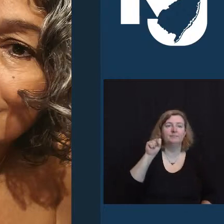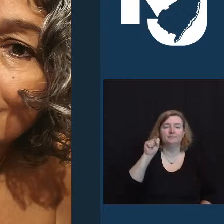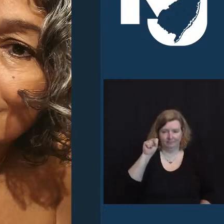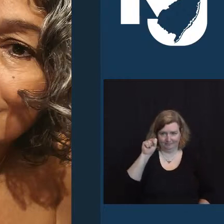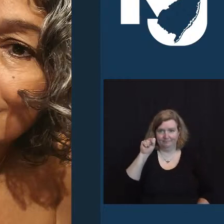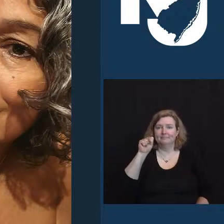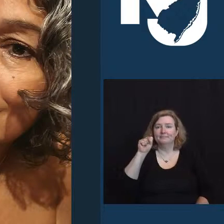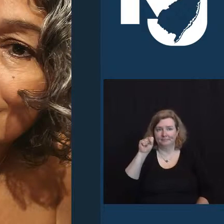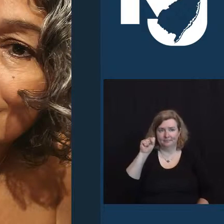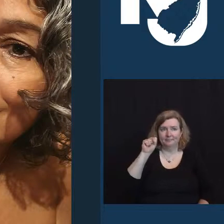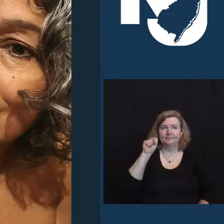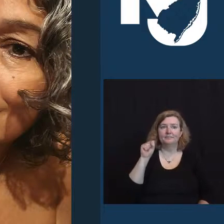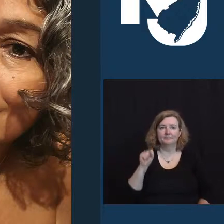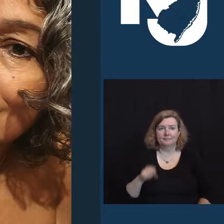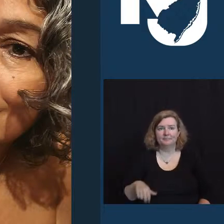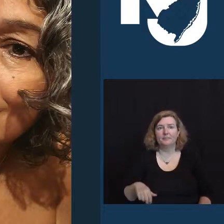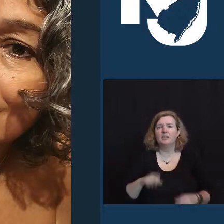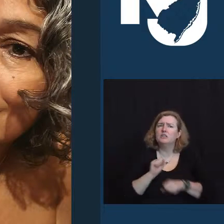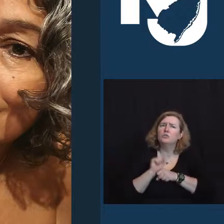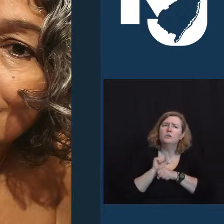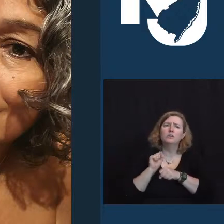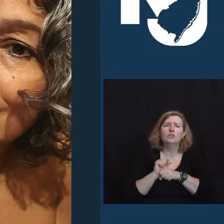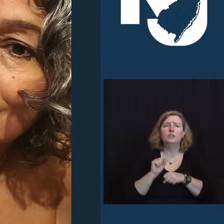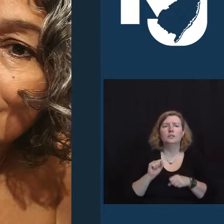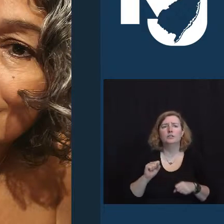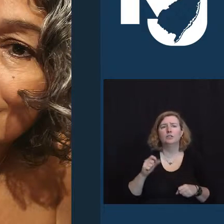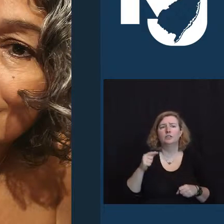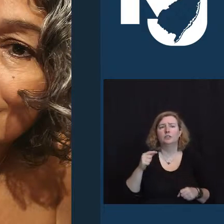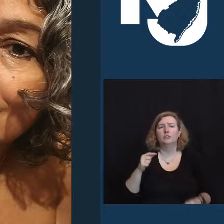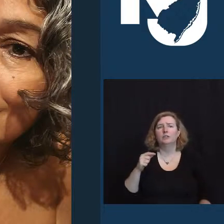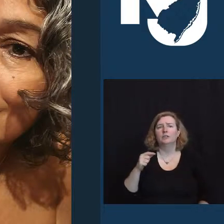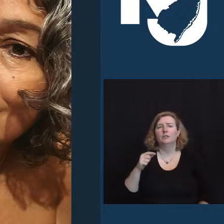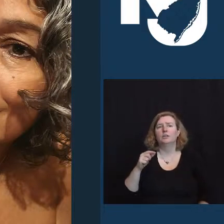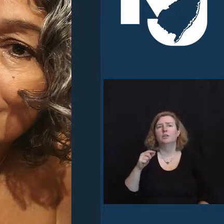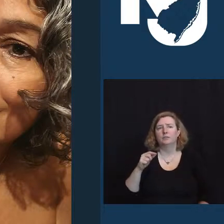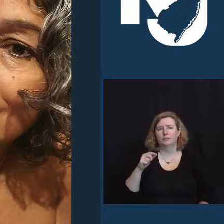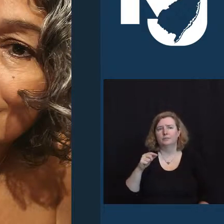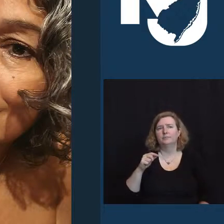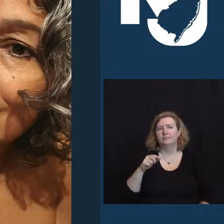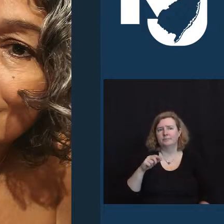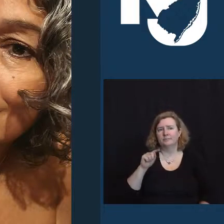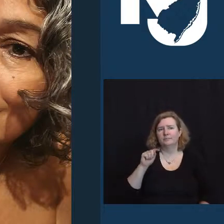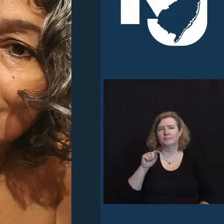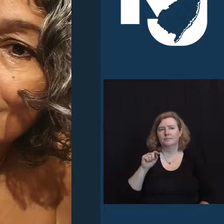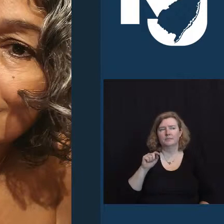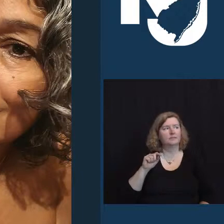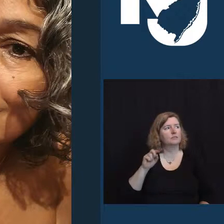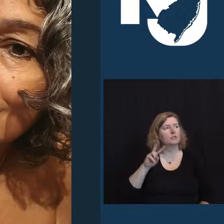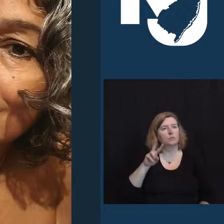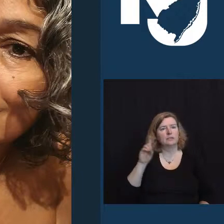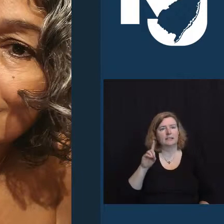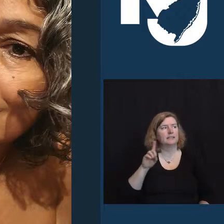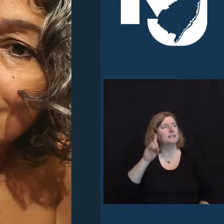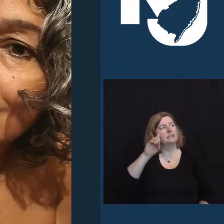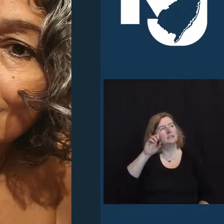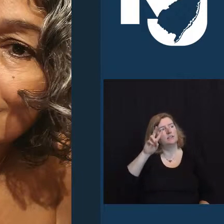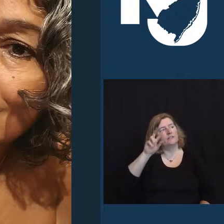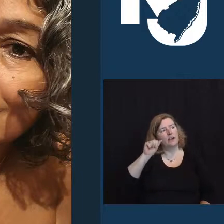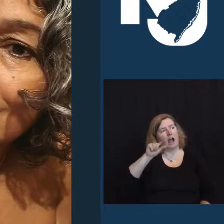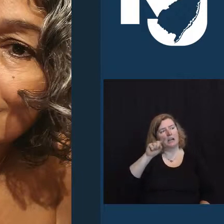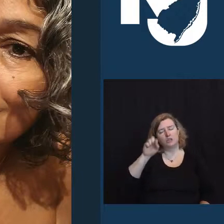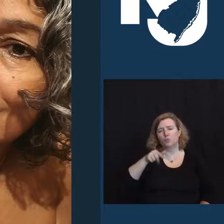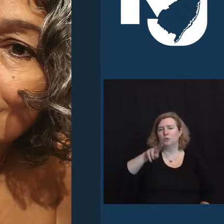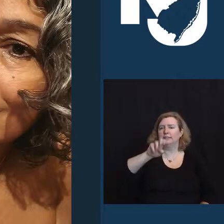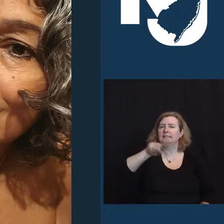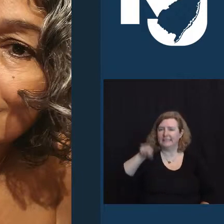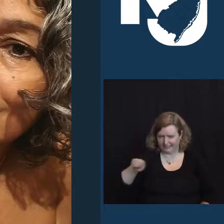Solutions in the city of Garfield. But she does so much more than just help small businesses across Garfield and Passaic